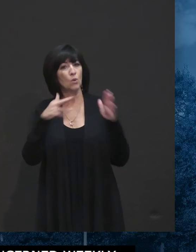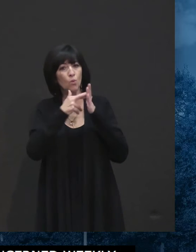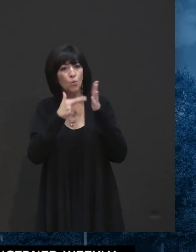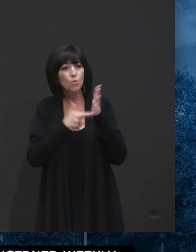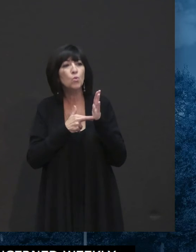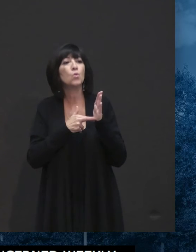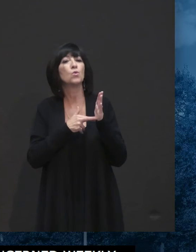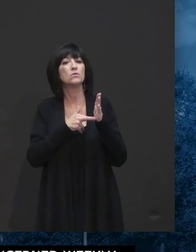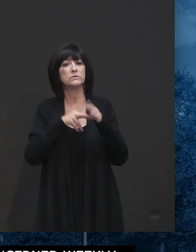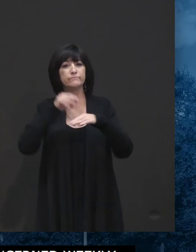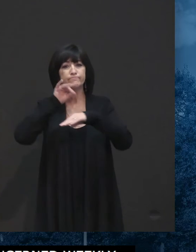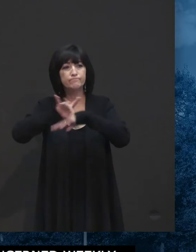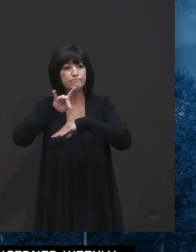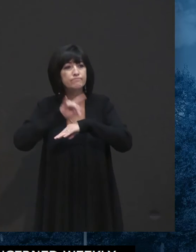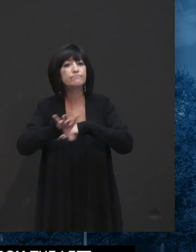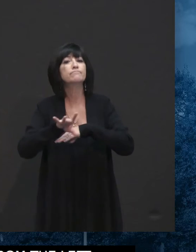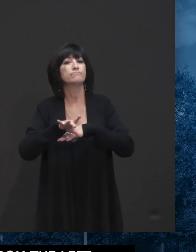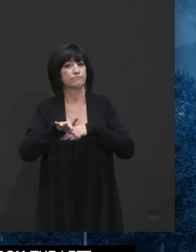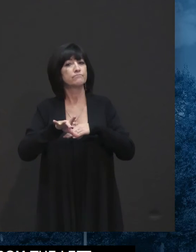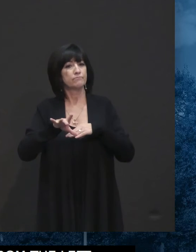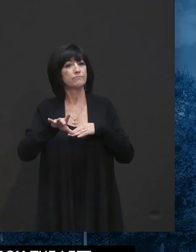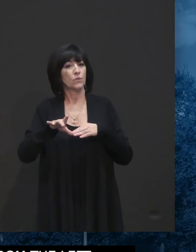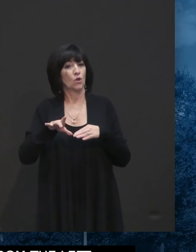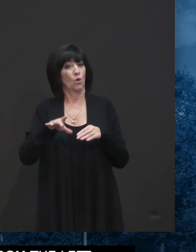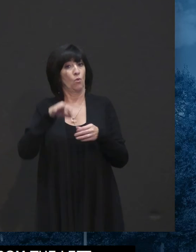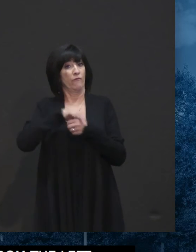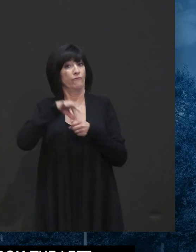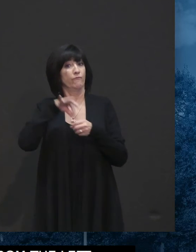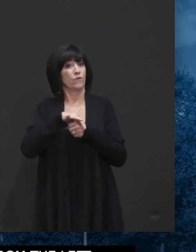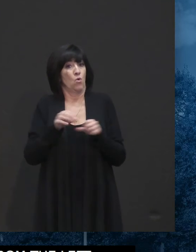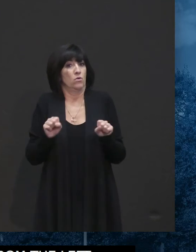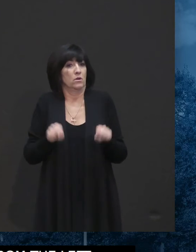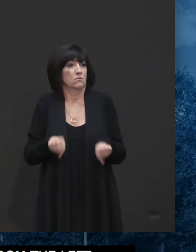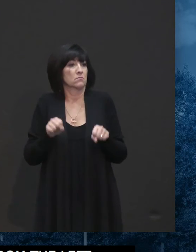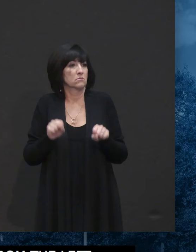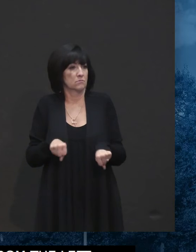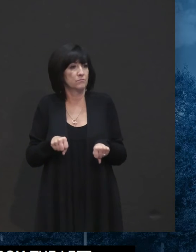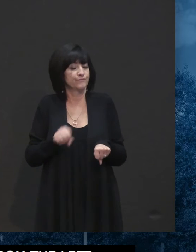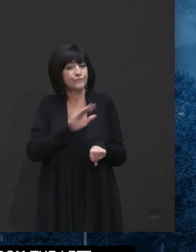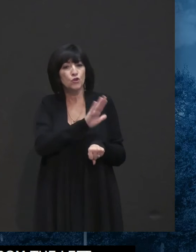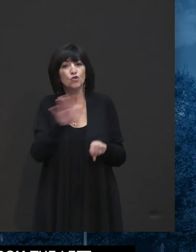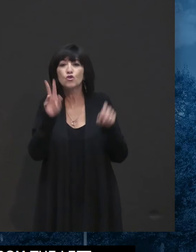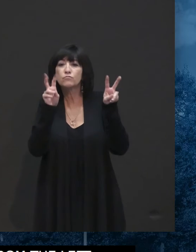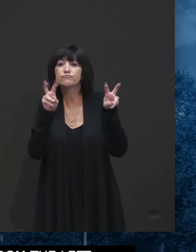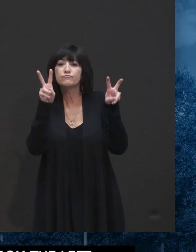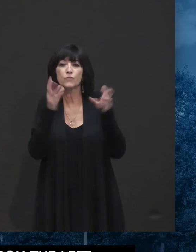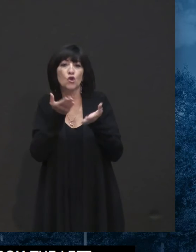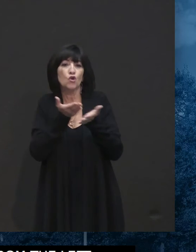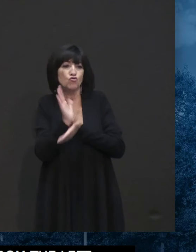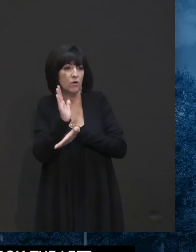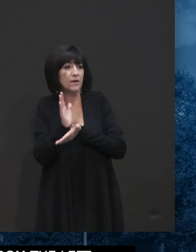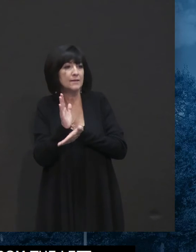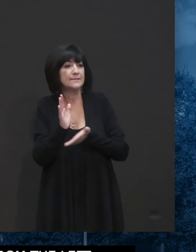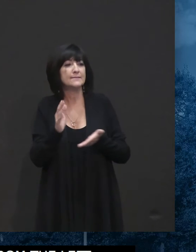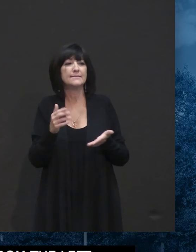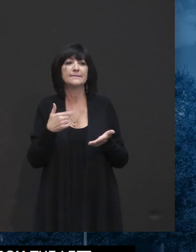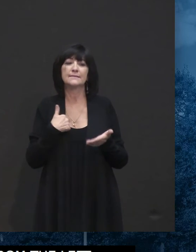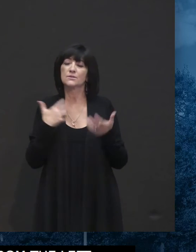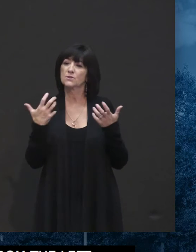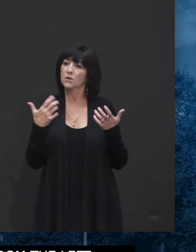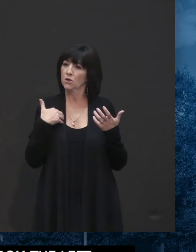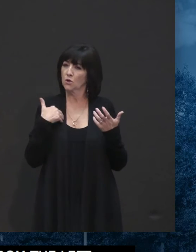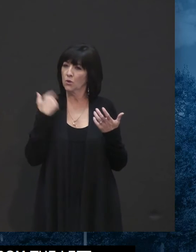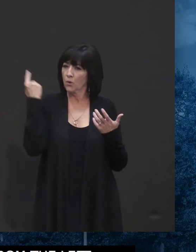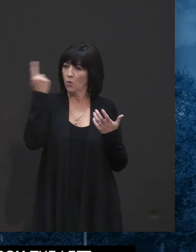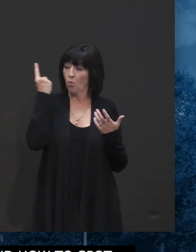about voting rights and how to spot voter intimidation at the polls on Election Day. I wanted to give you a chance to just talk to your constituents who plan on going to